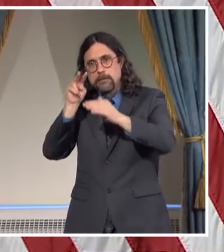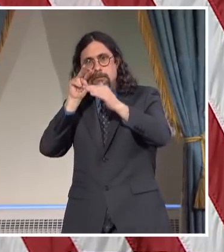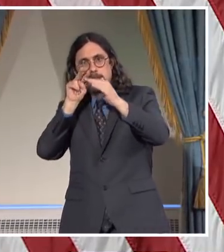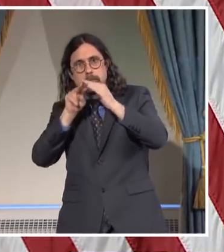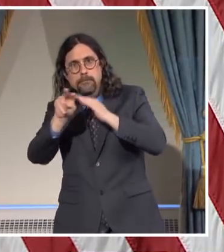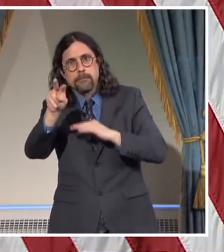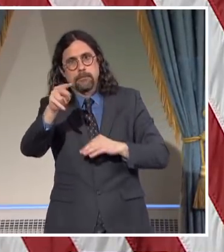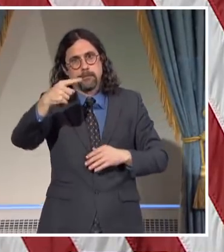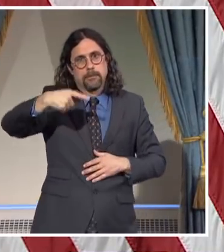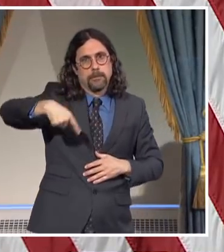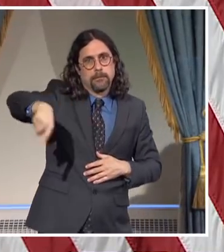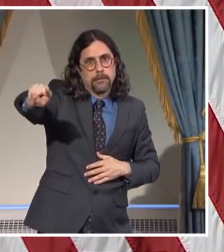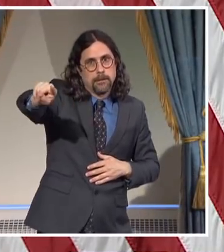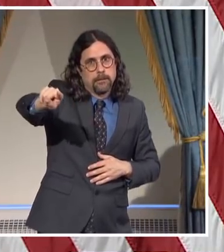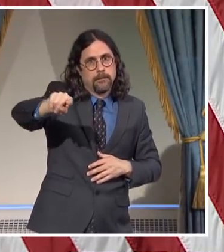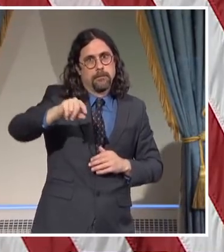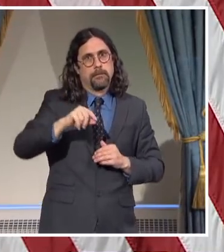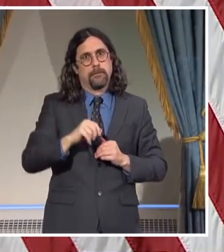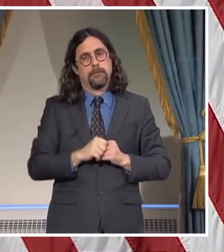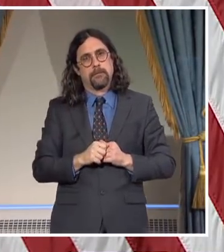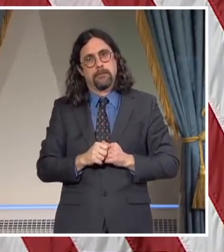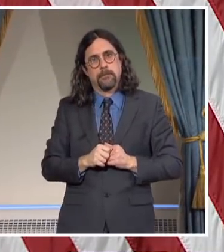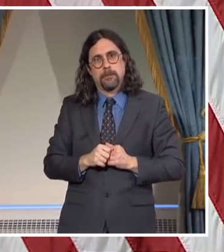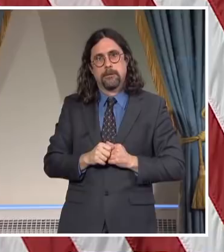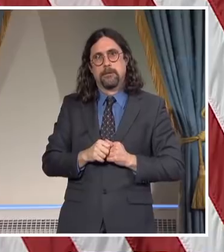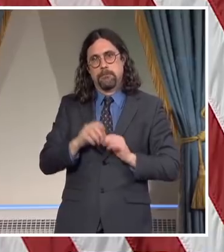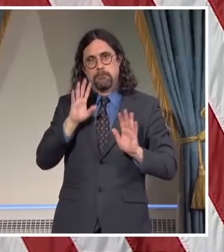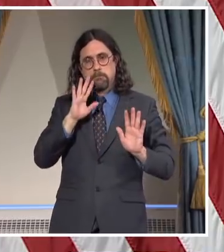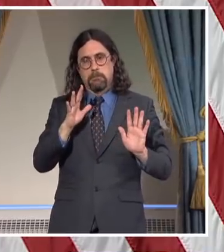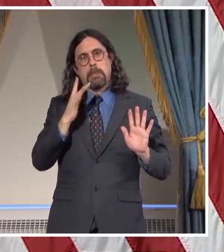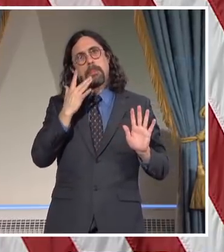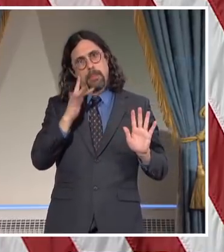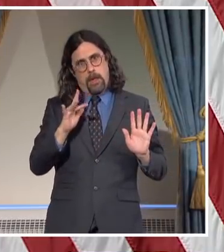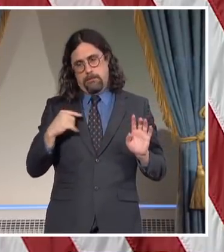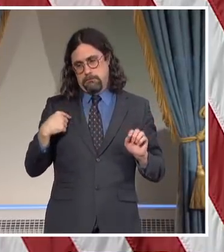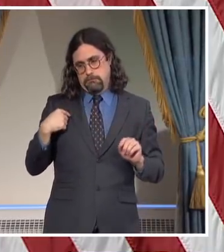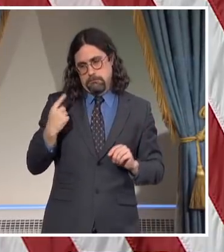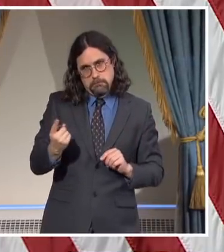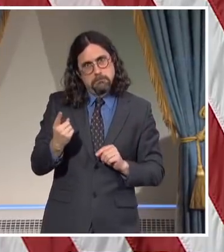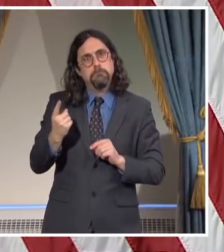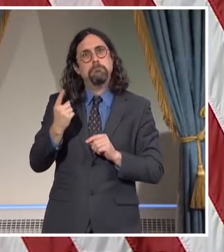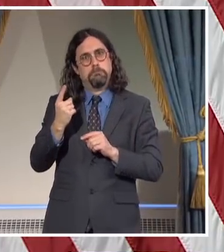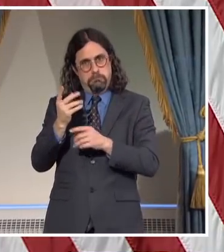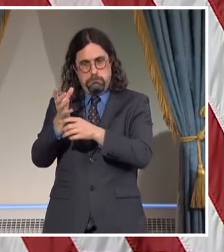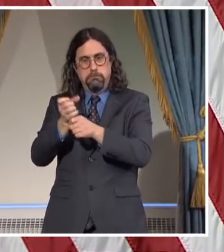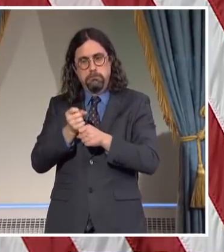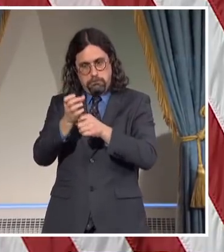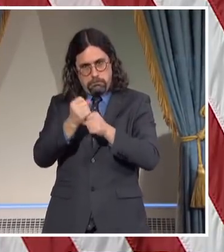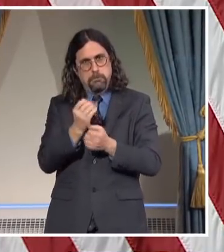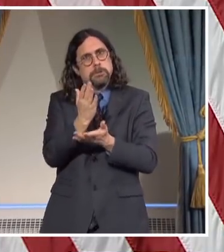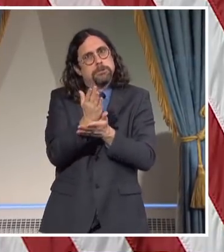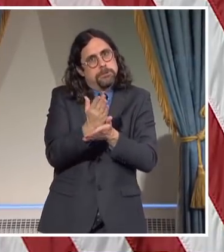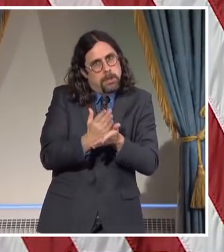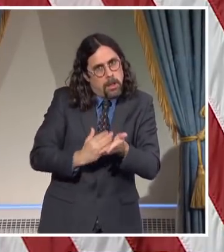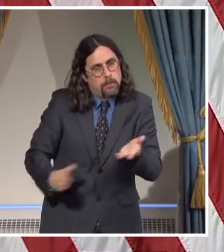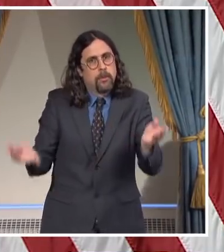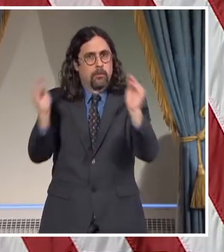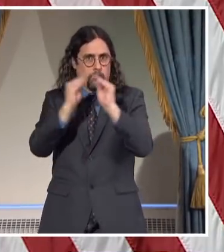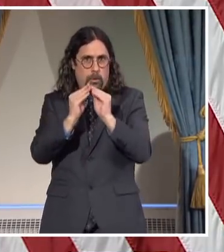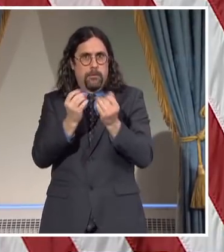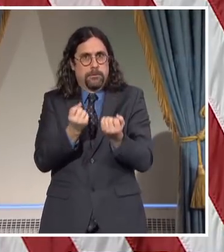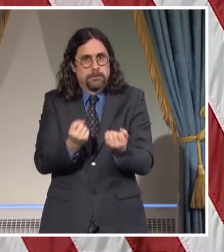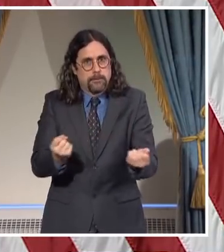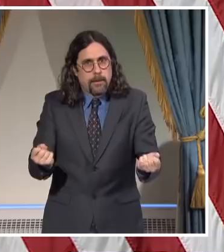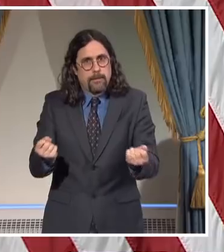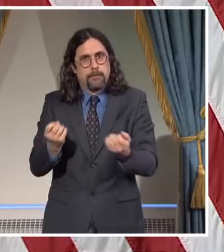of equipment and other supplies. We do have a huge number of professionals who are showing up, doing